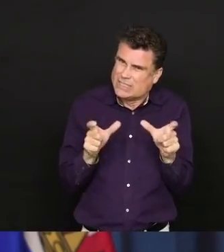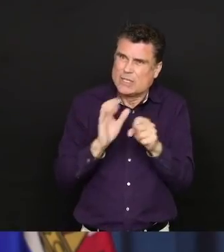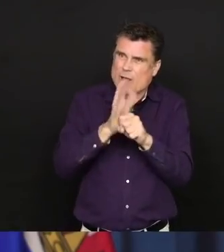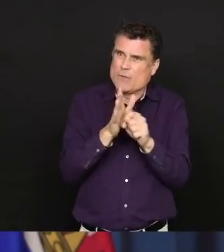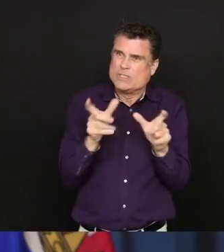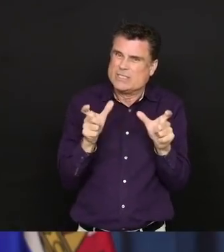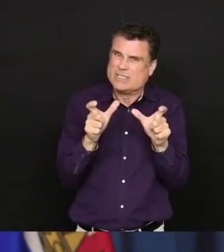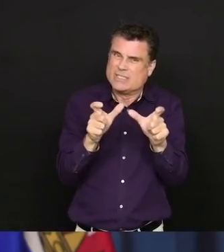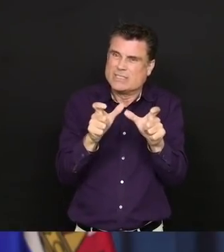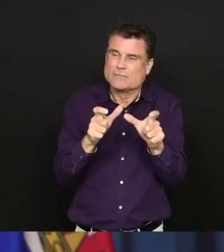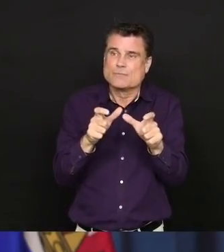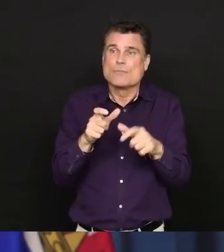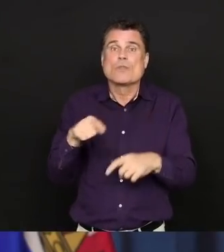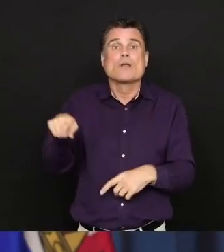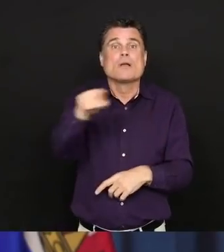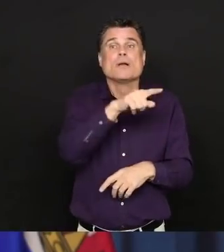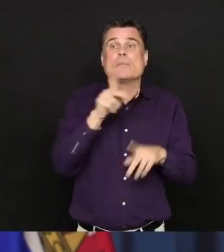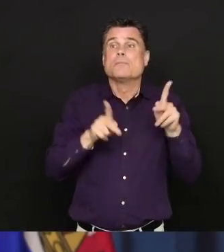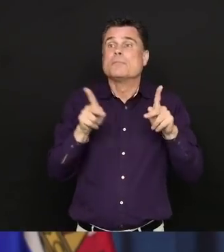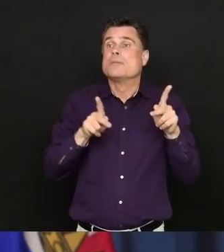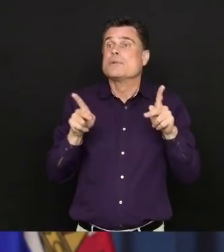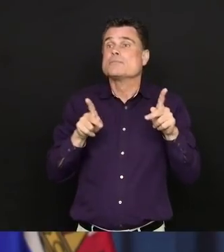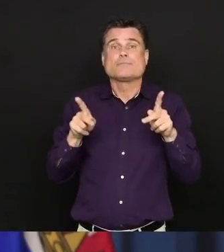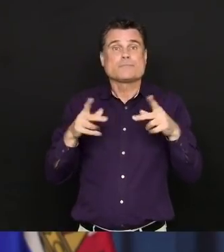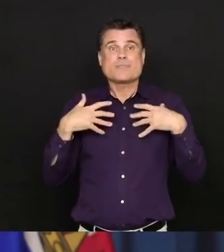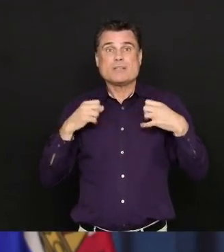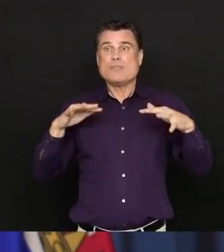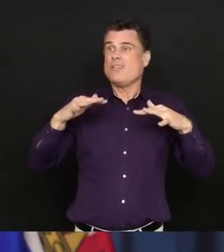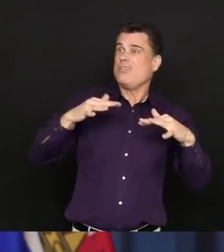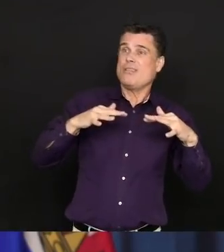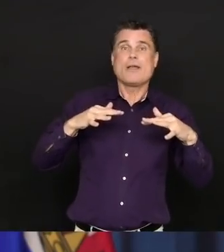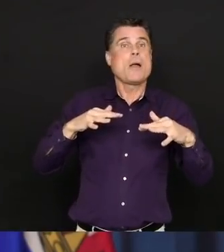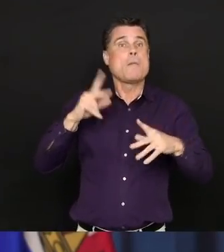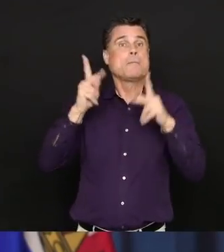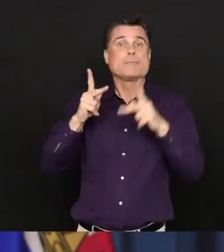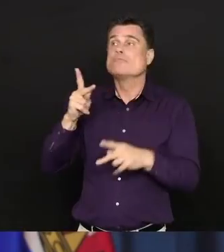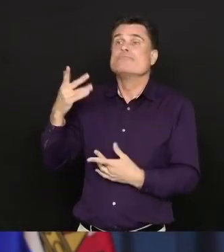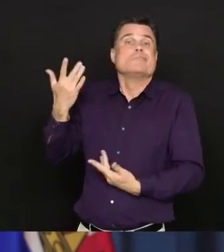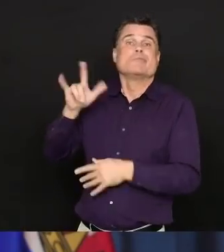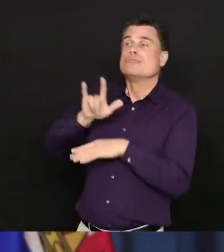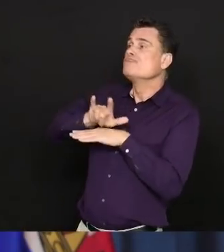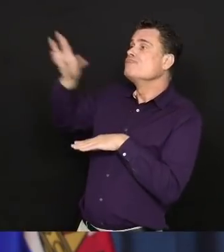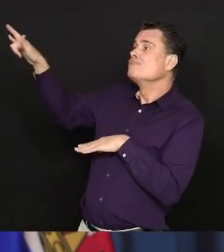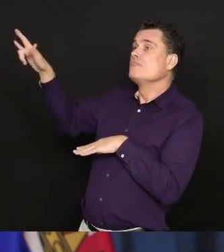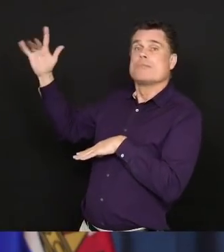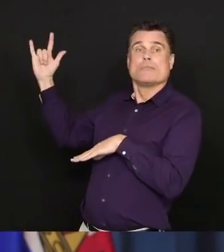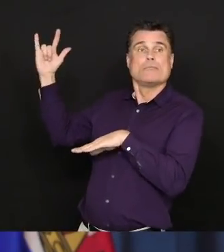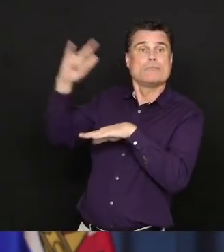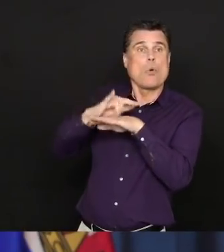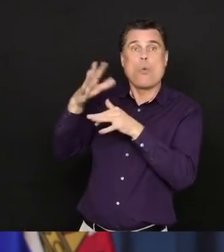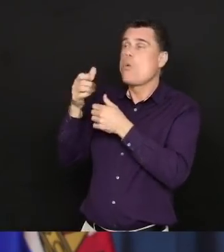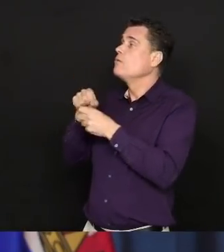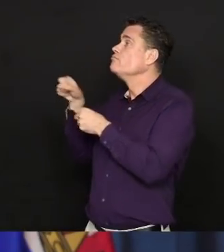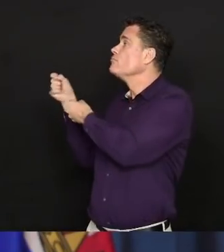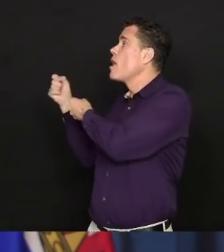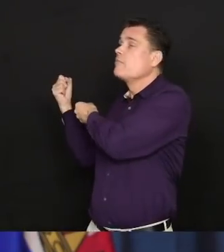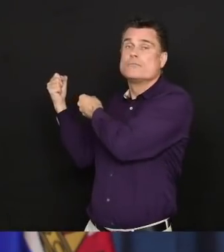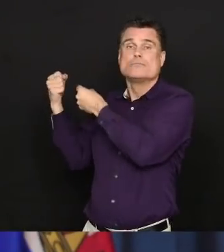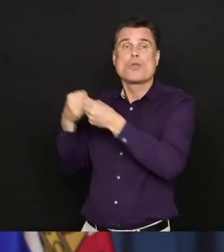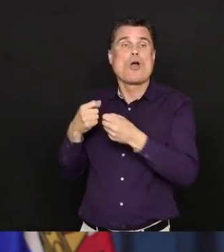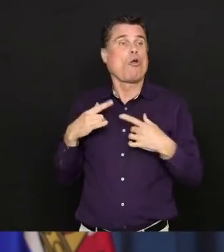action at this crucial time in the process. And finally, I want to thank in particular today, as we